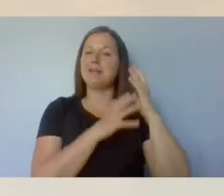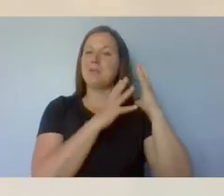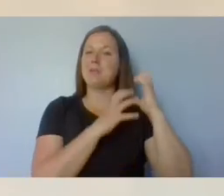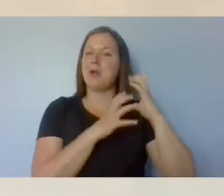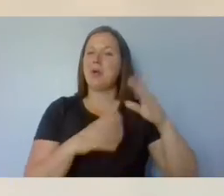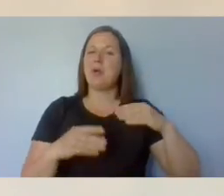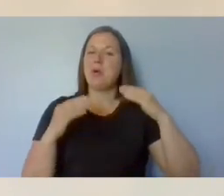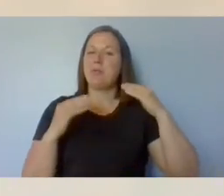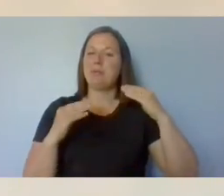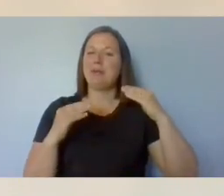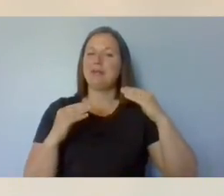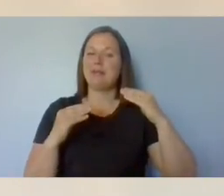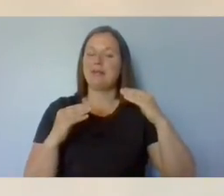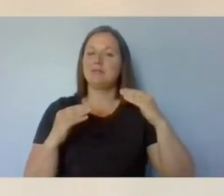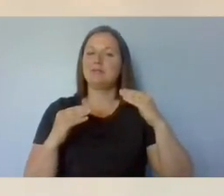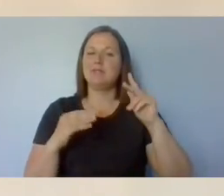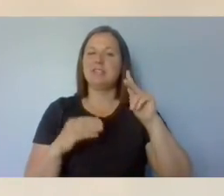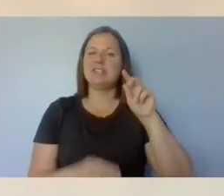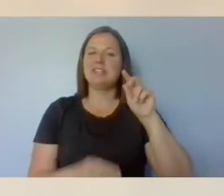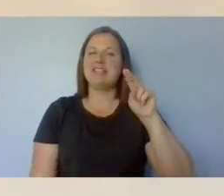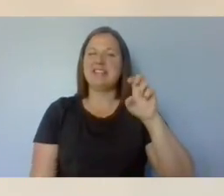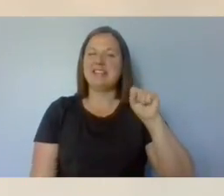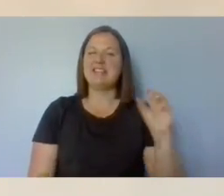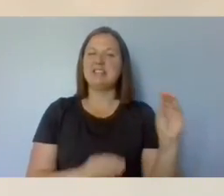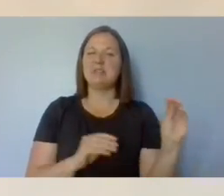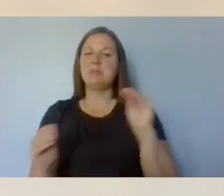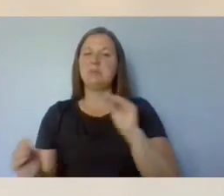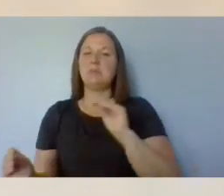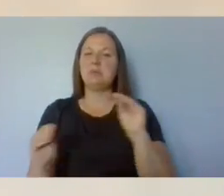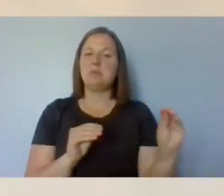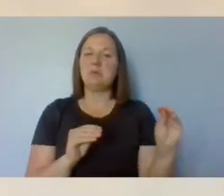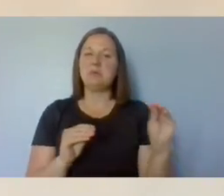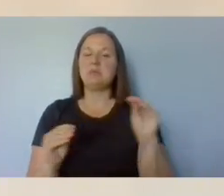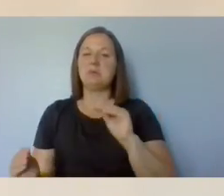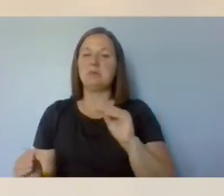your knees from side to side.